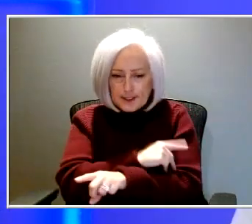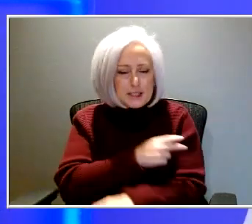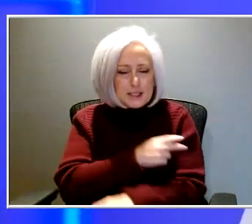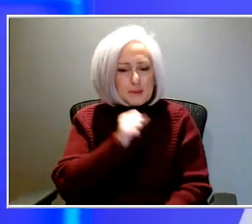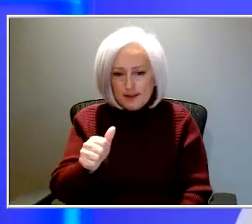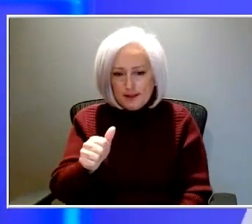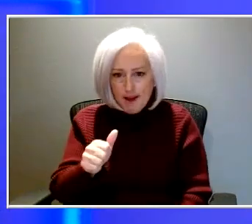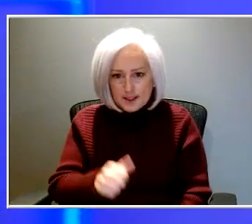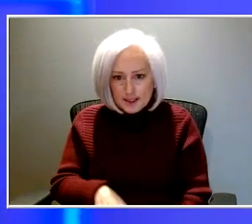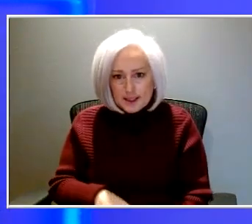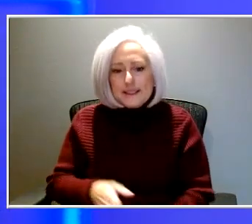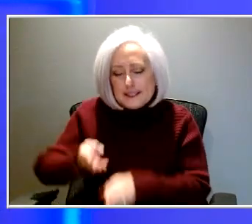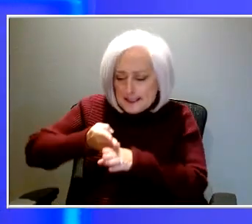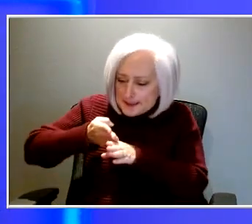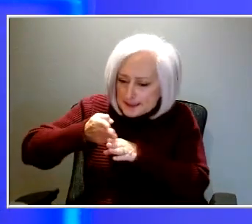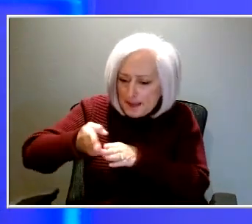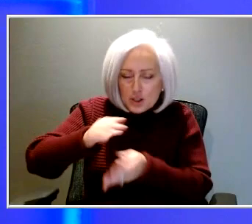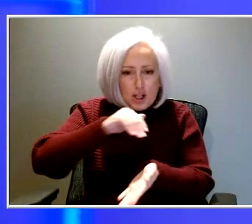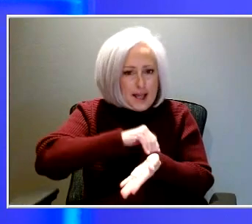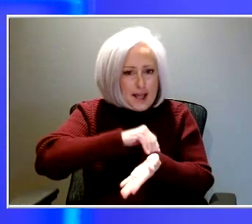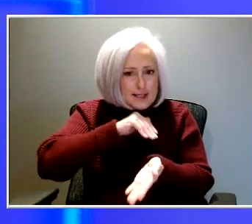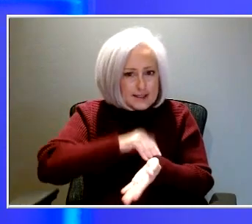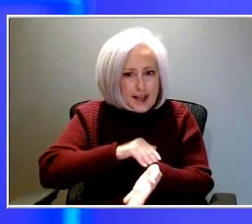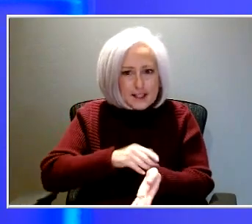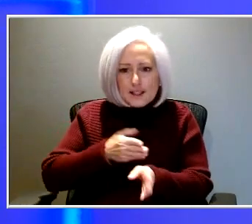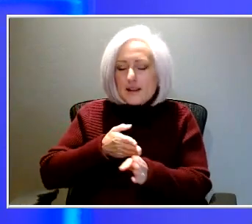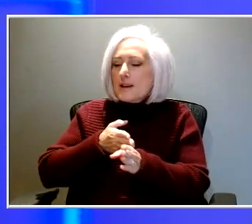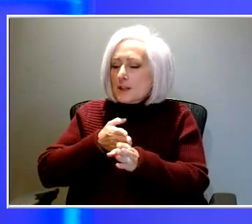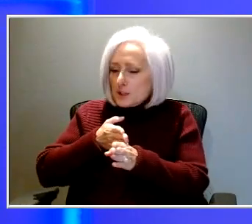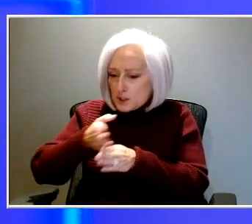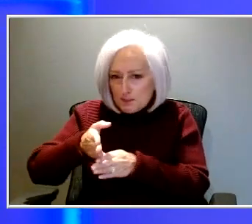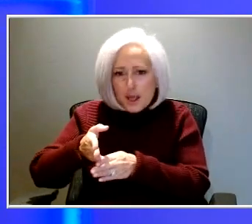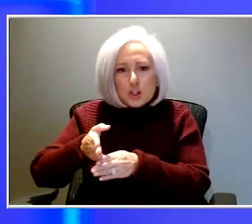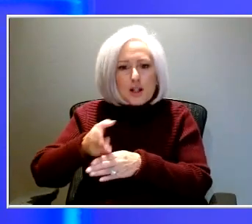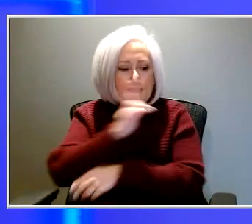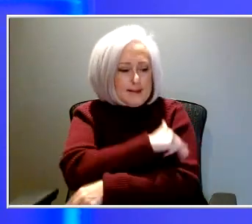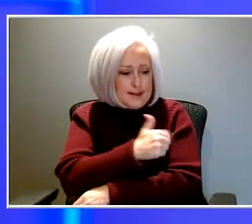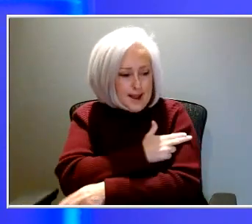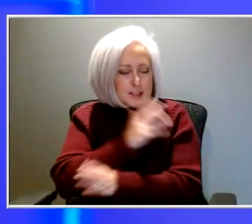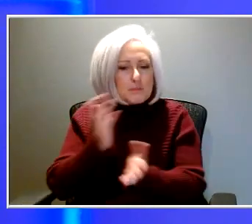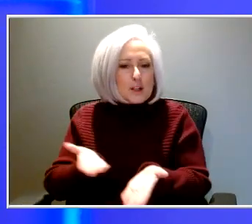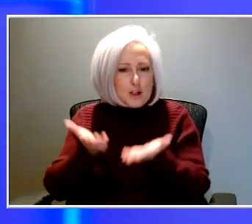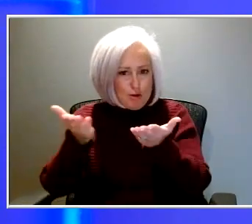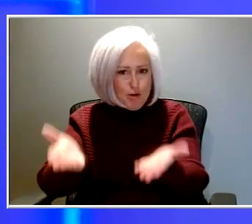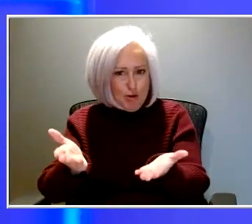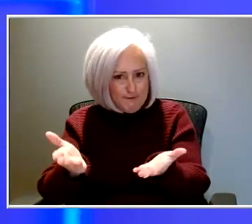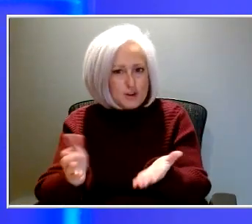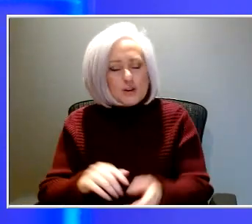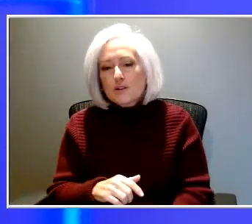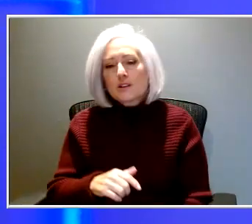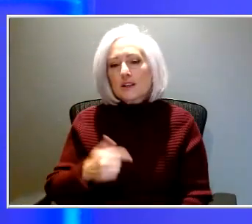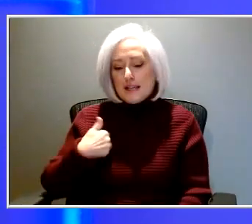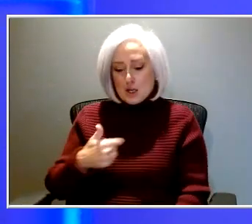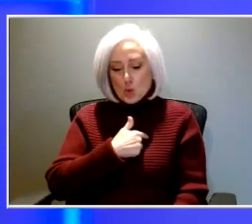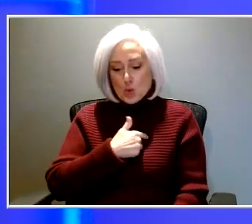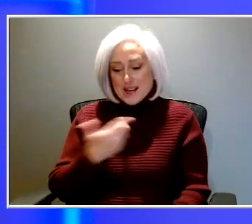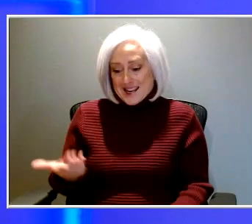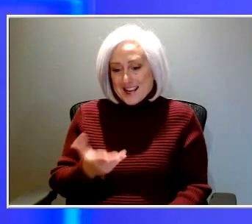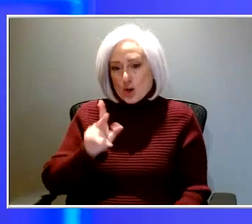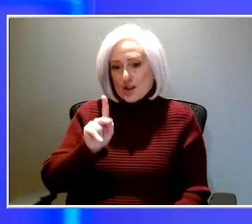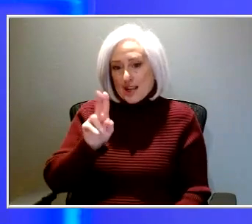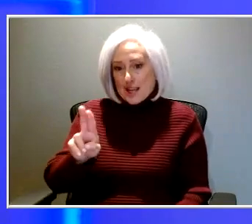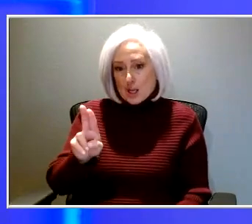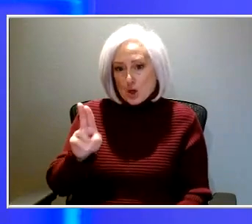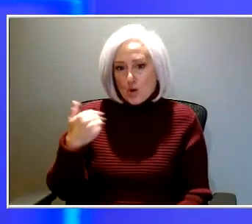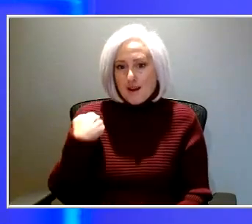and specialized physicians are trained to do this procedure. Here at KU, we offer this. We actually have 4 physicians in my department now that